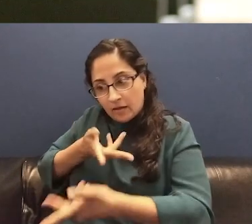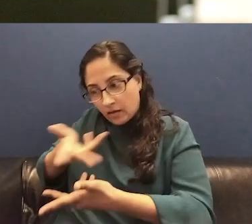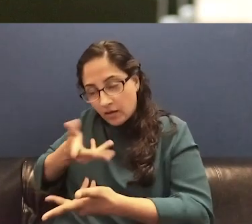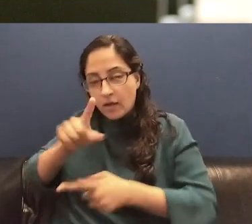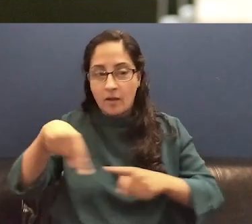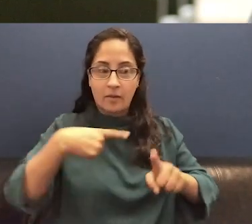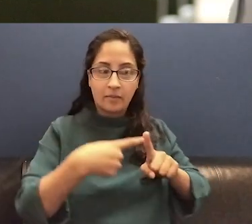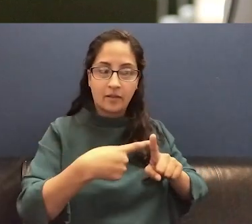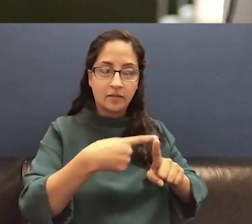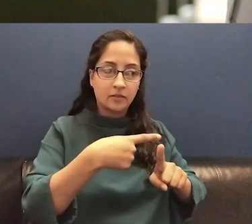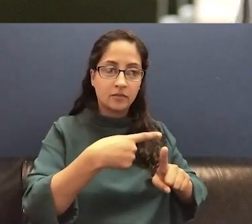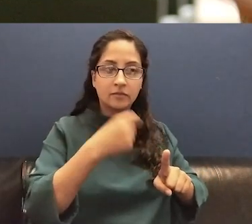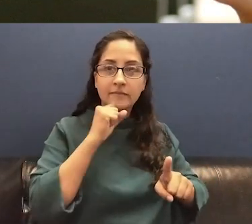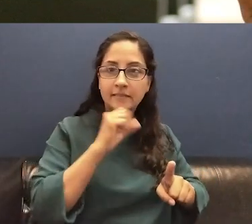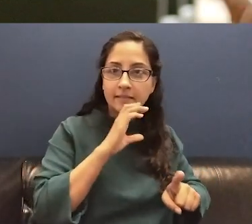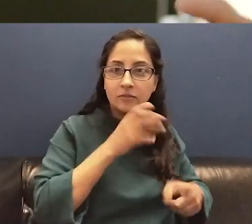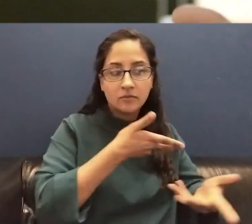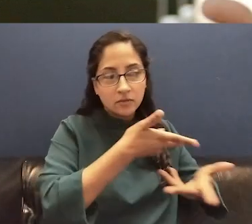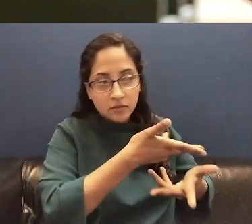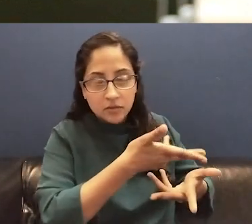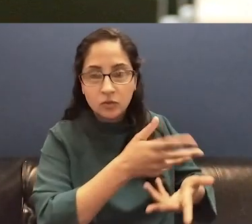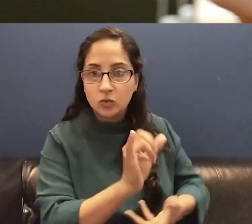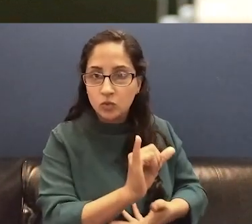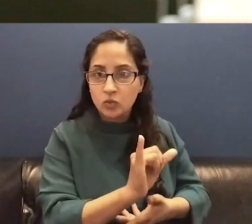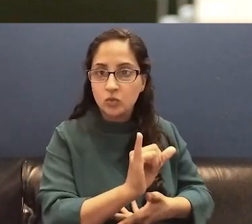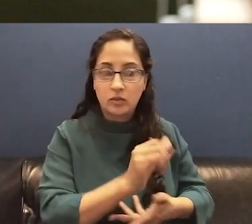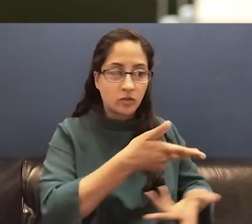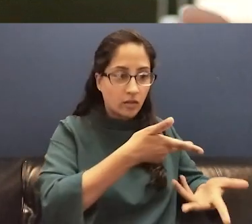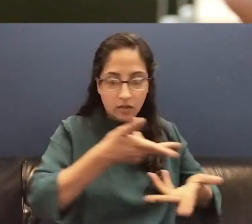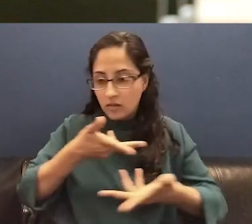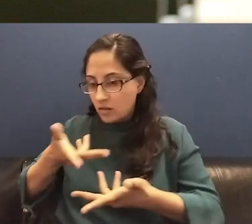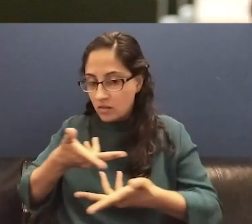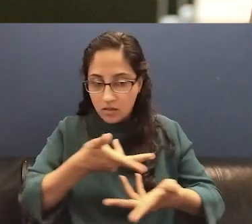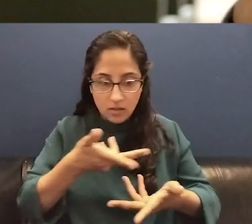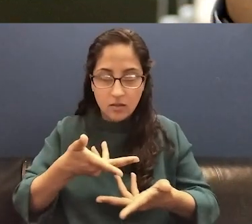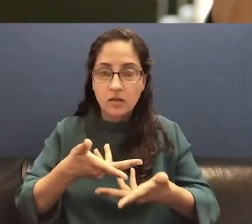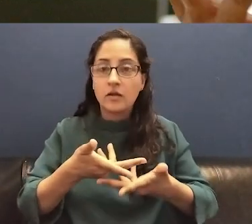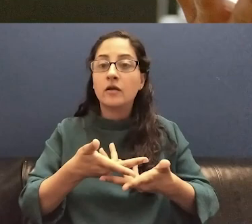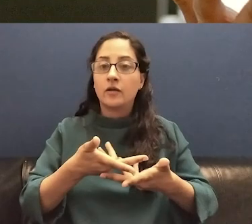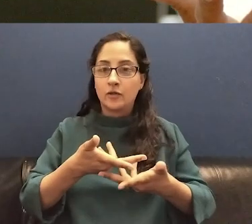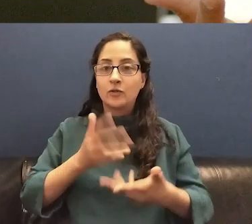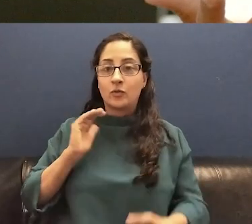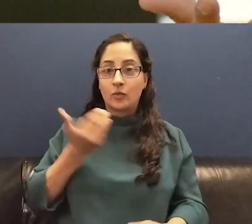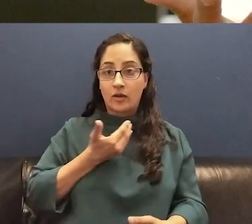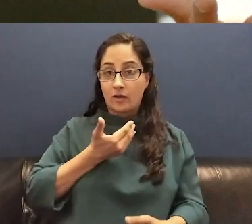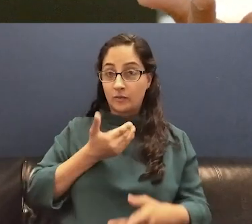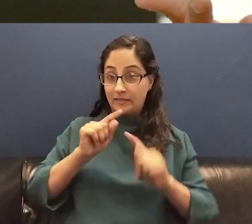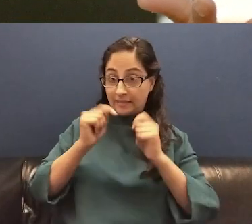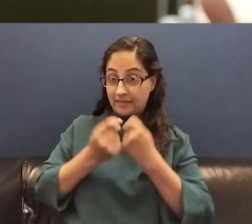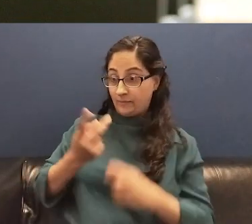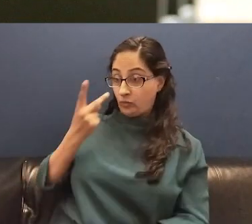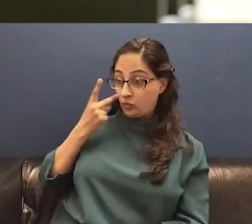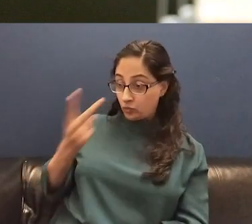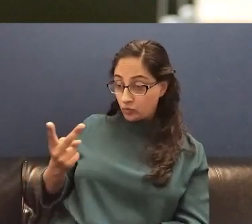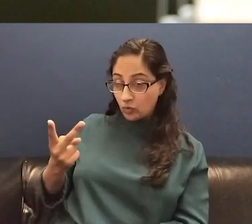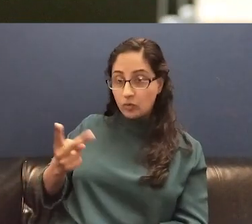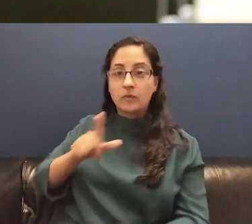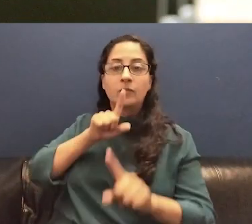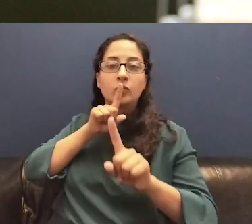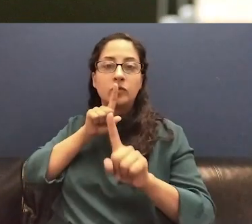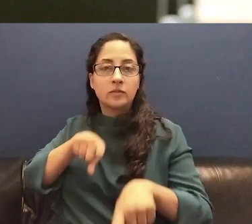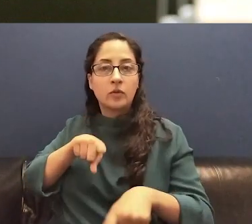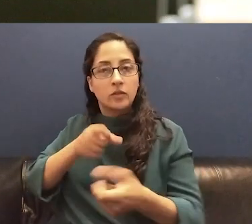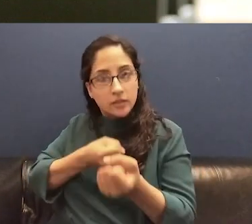also meant to help mothers, especially, and women in East Africa deal with so many of the consequences of